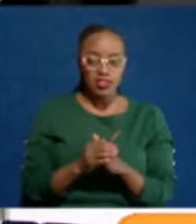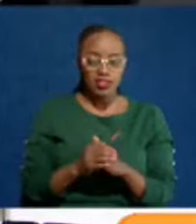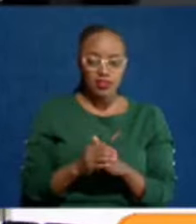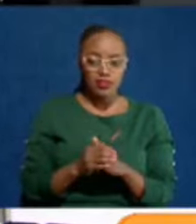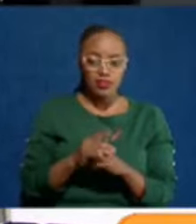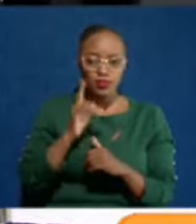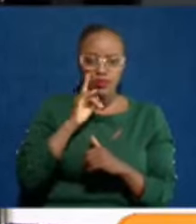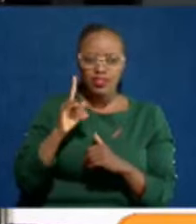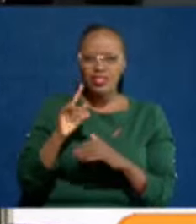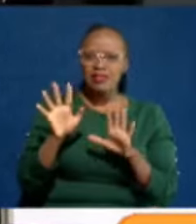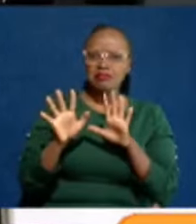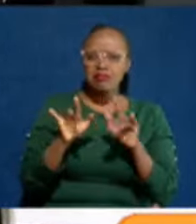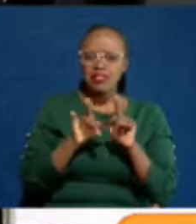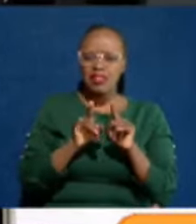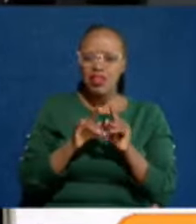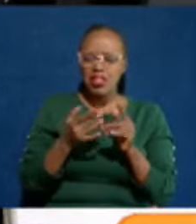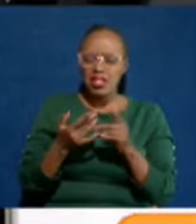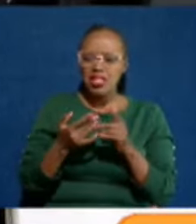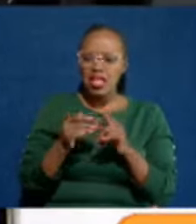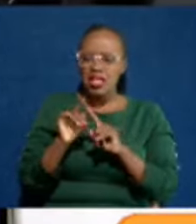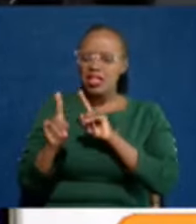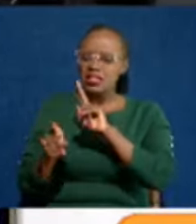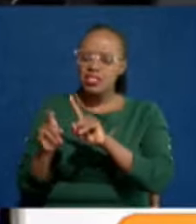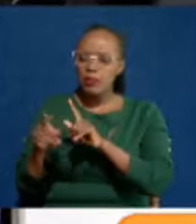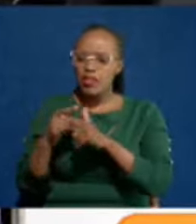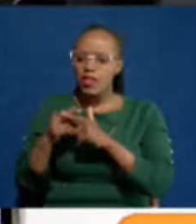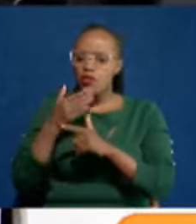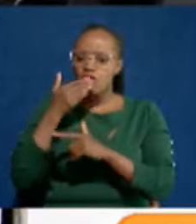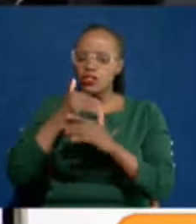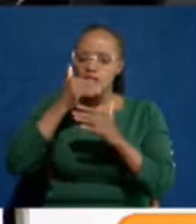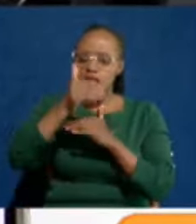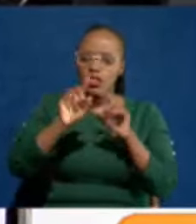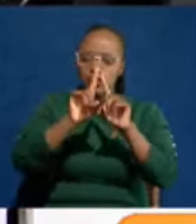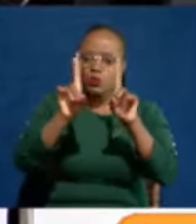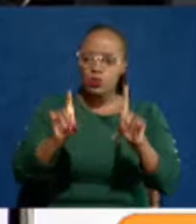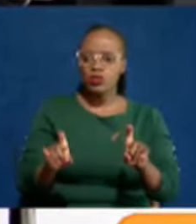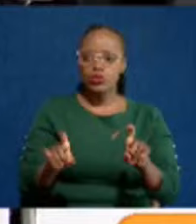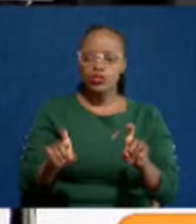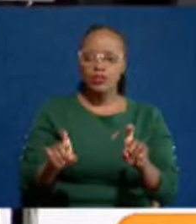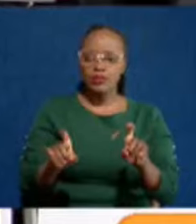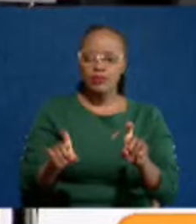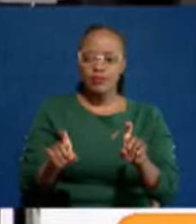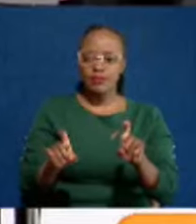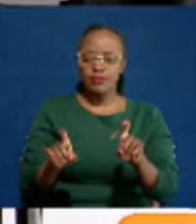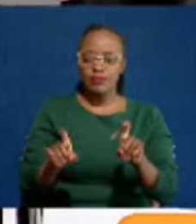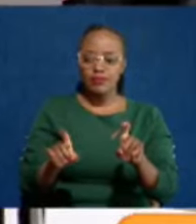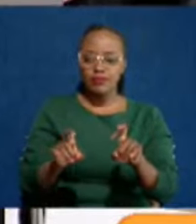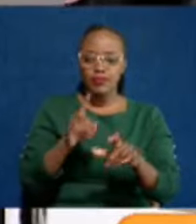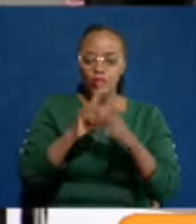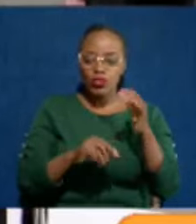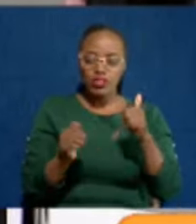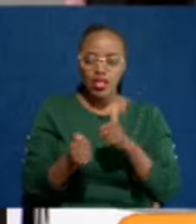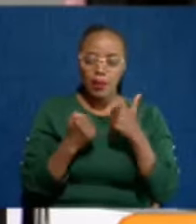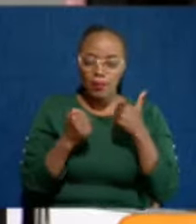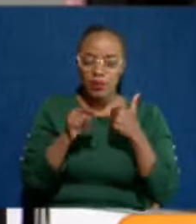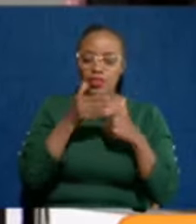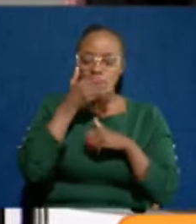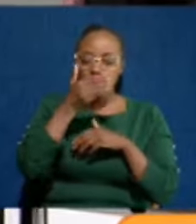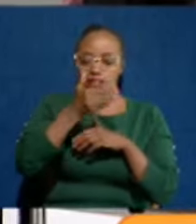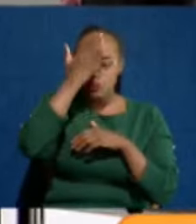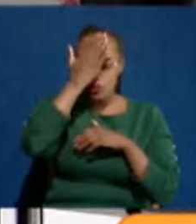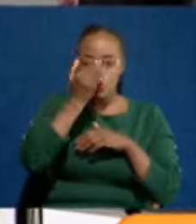You know, it's sort of like in an exam when you answer the next question. what's happening with that response? Because